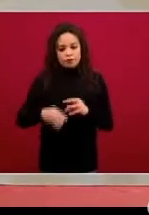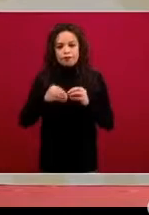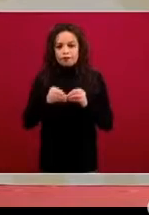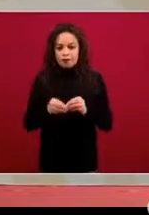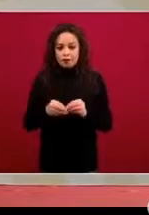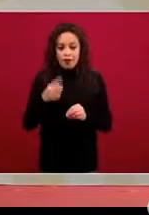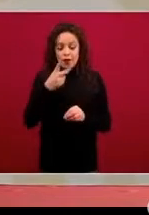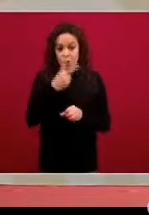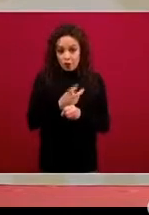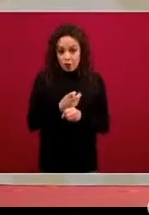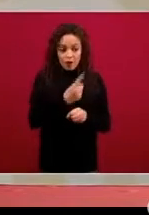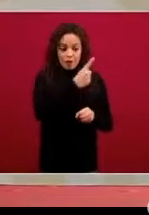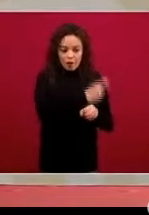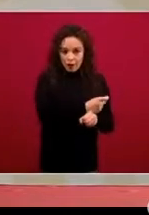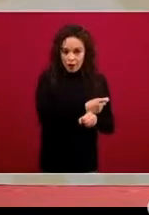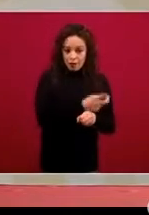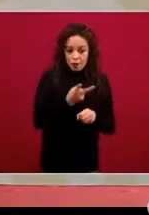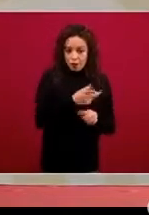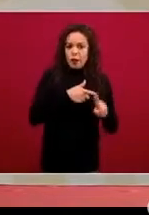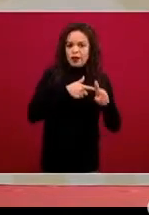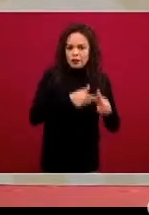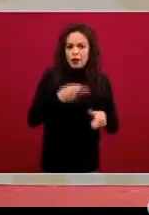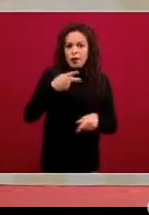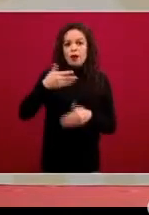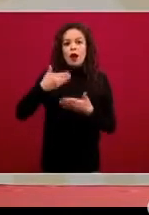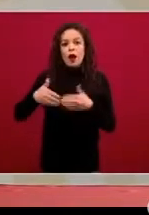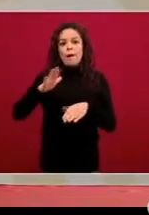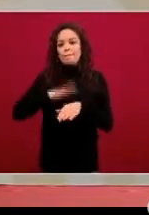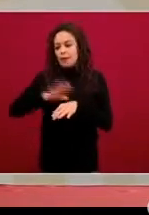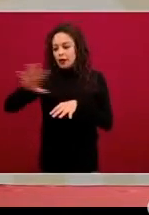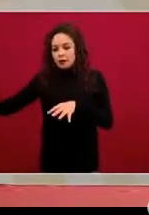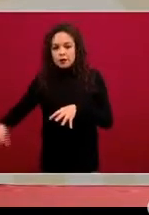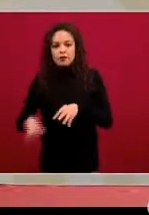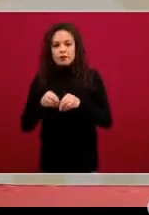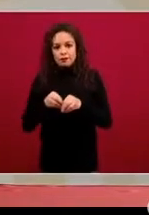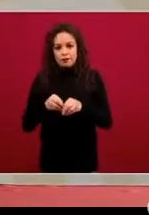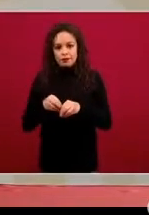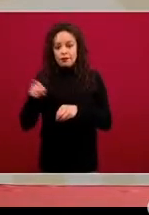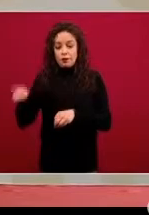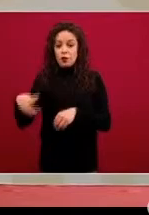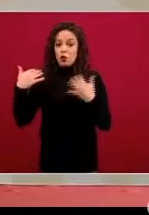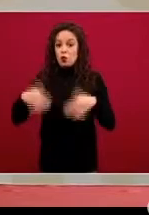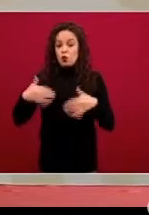We're going to have a special interest item that we're going to add.